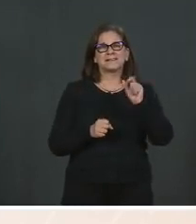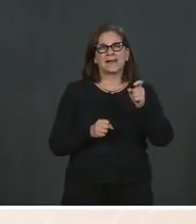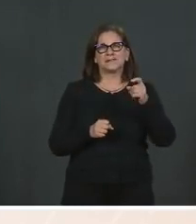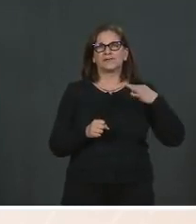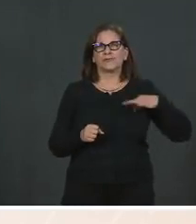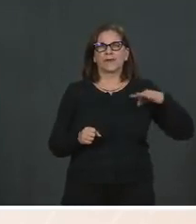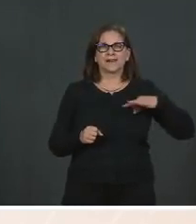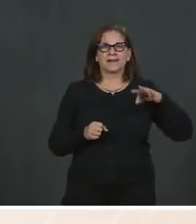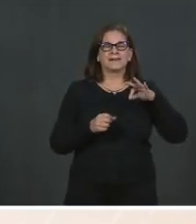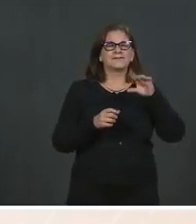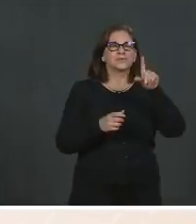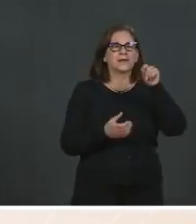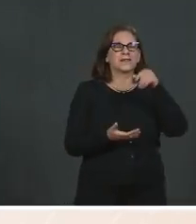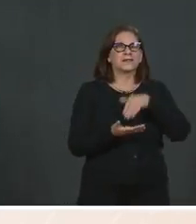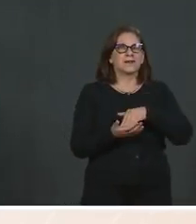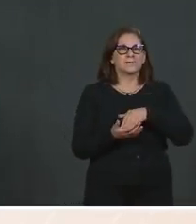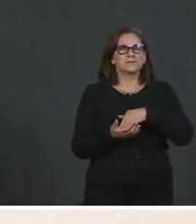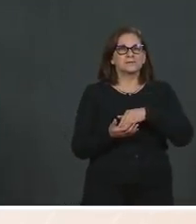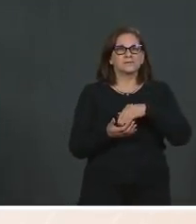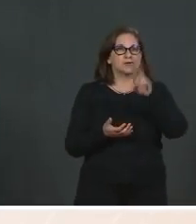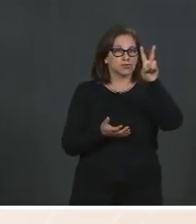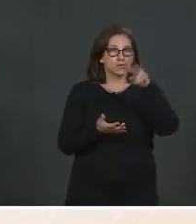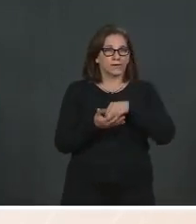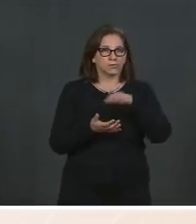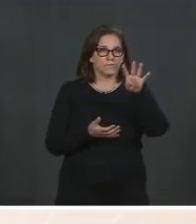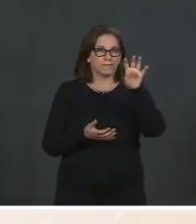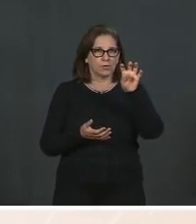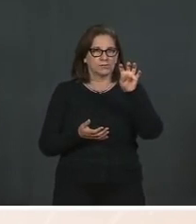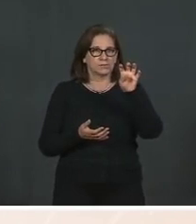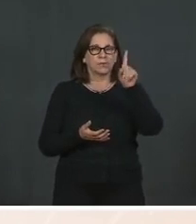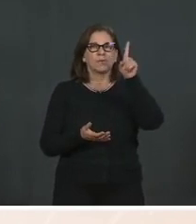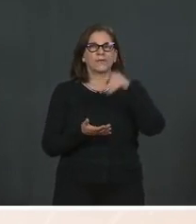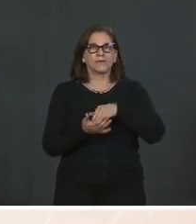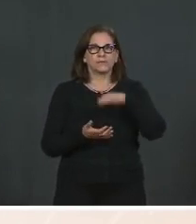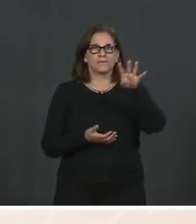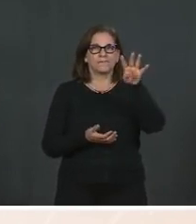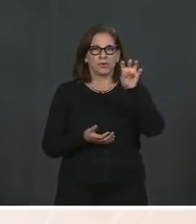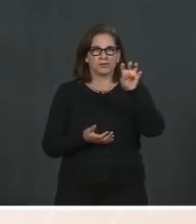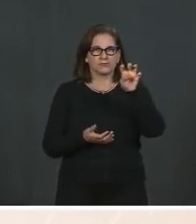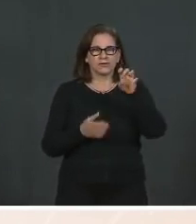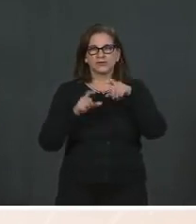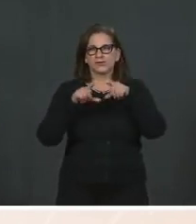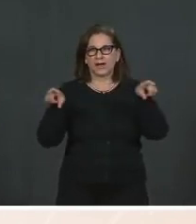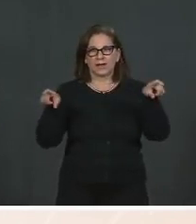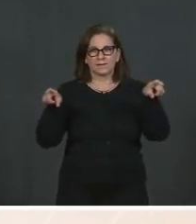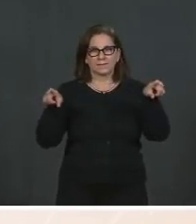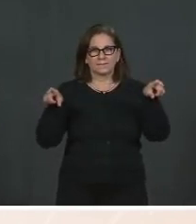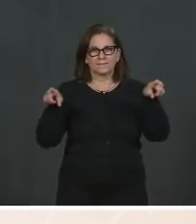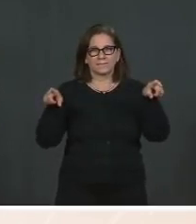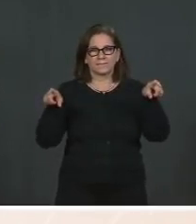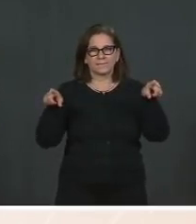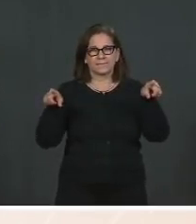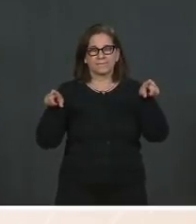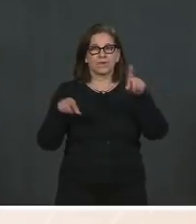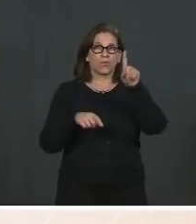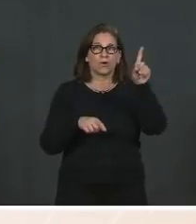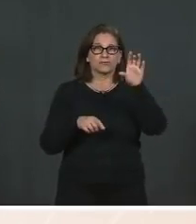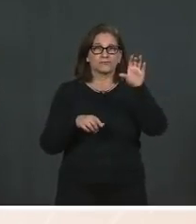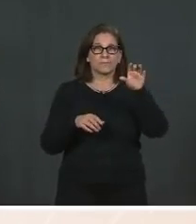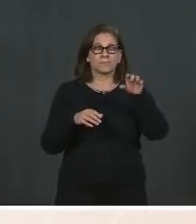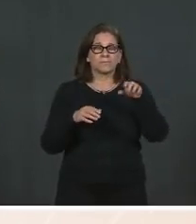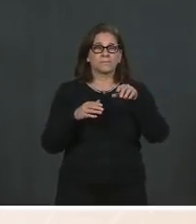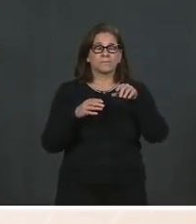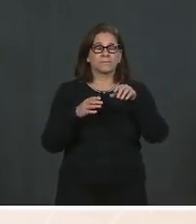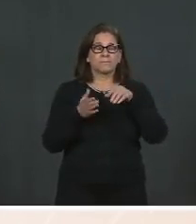checks out to a large number of families across the country, 100 million which have already gone out. Why the